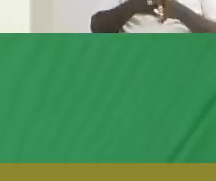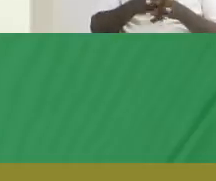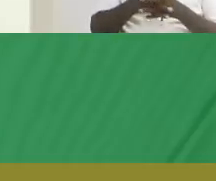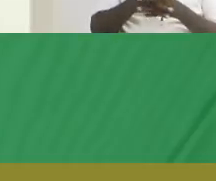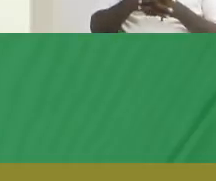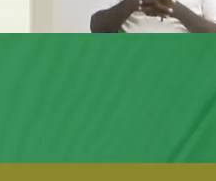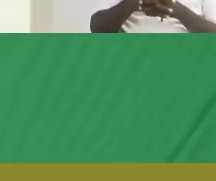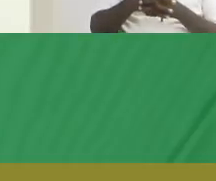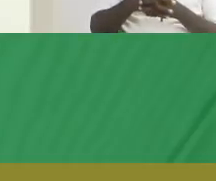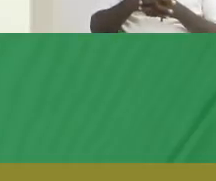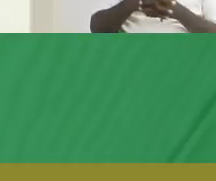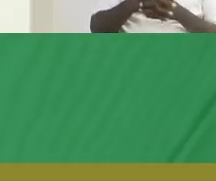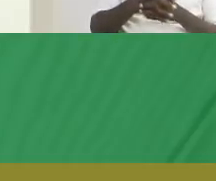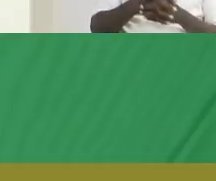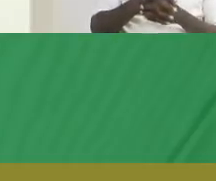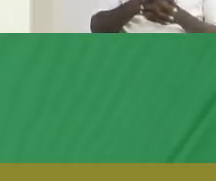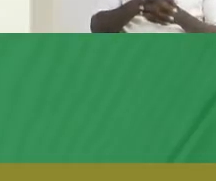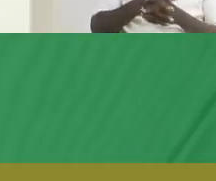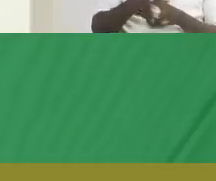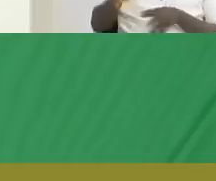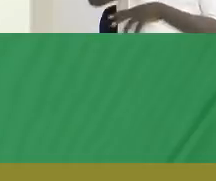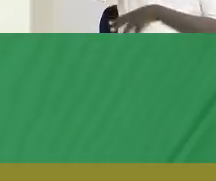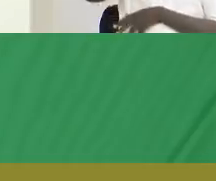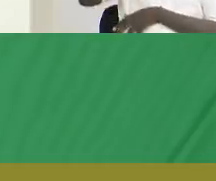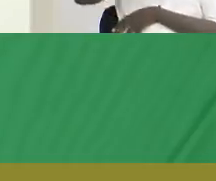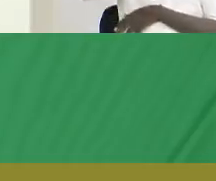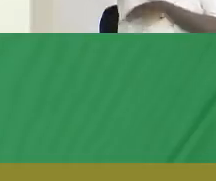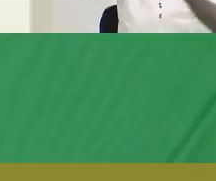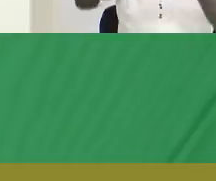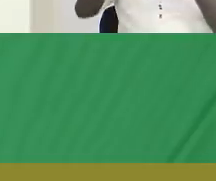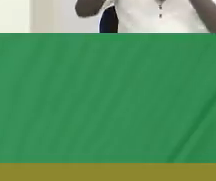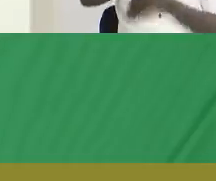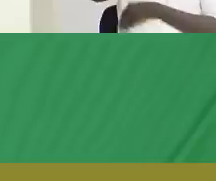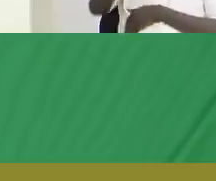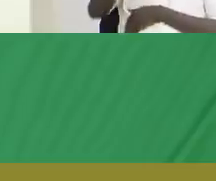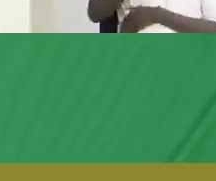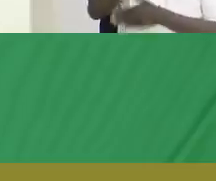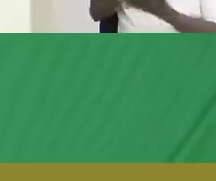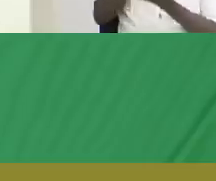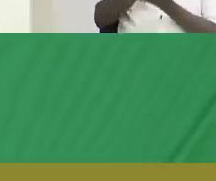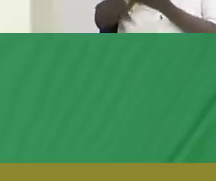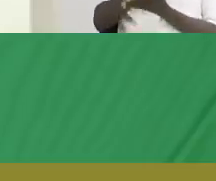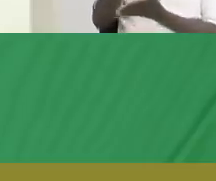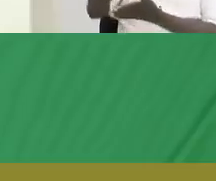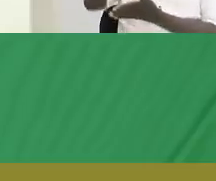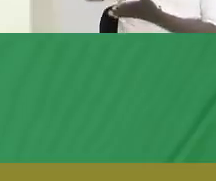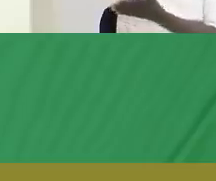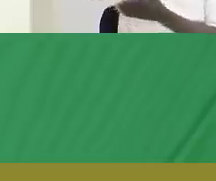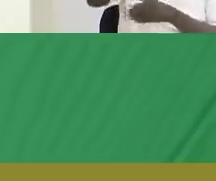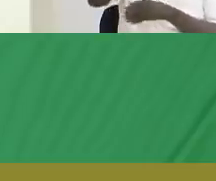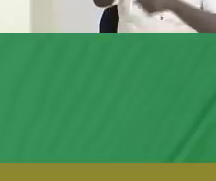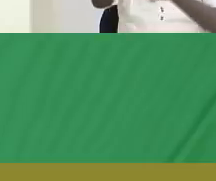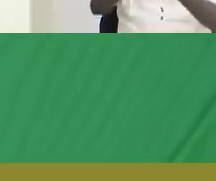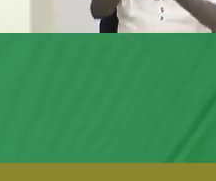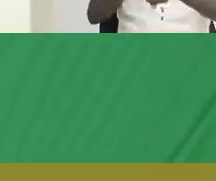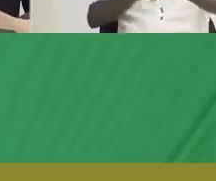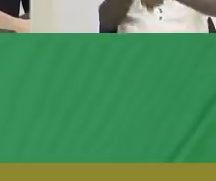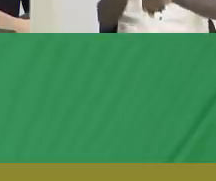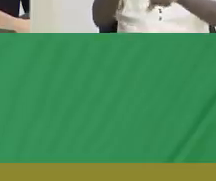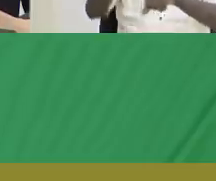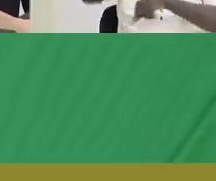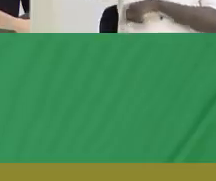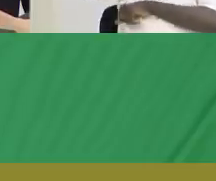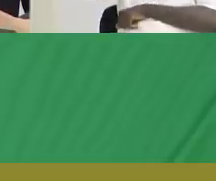Denying being the person who actually fired the shot that injured Alhaji Kebe. Yes,